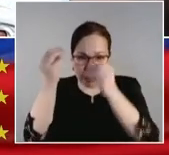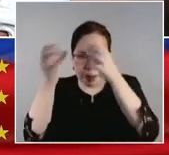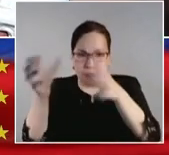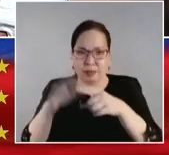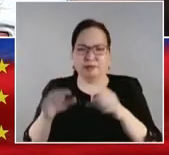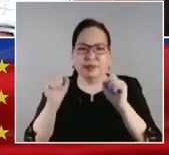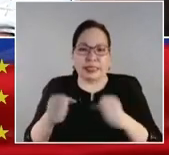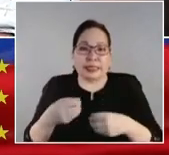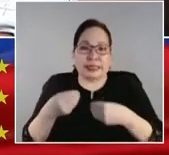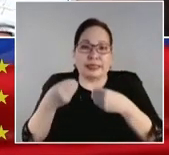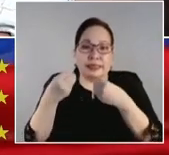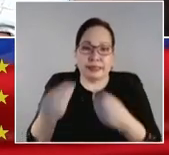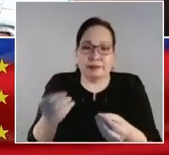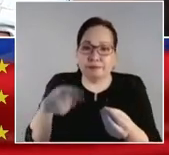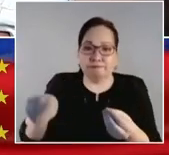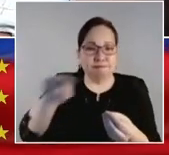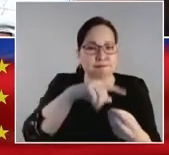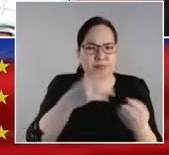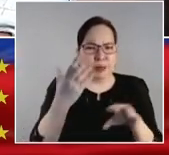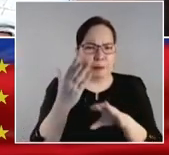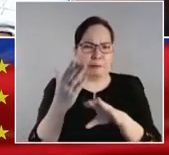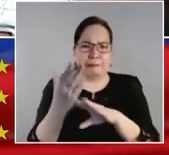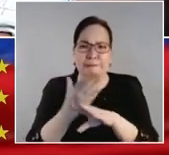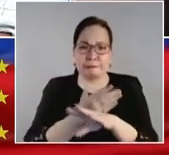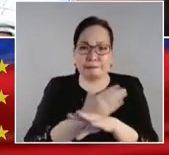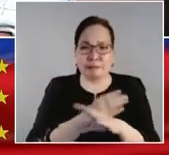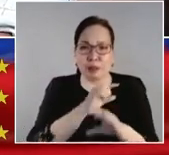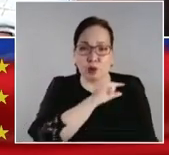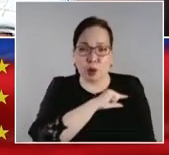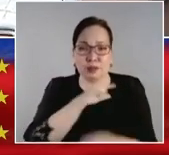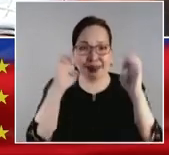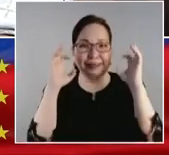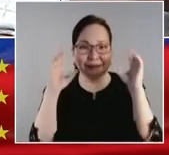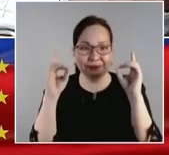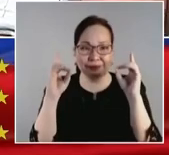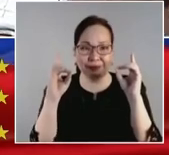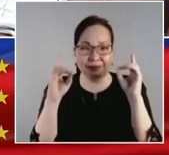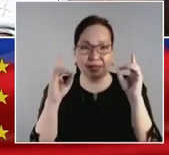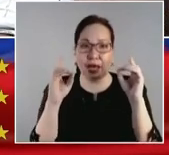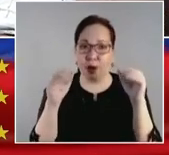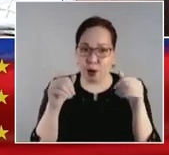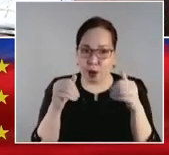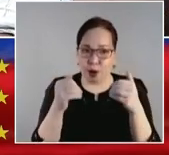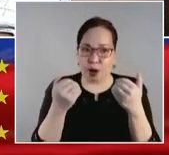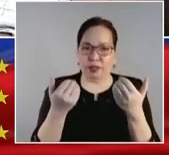ng better quality education through, I would say,